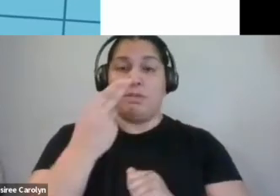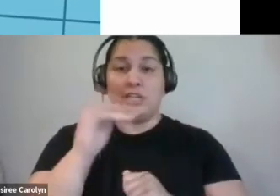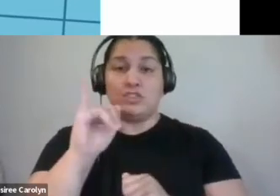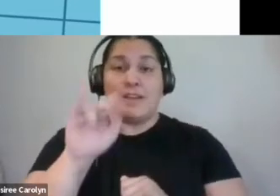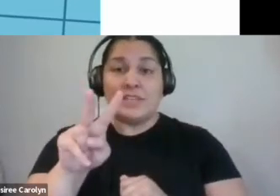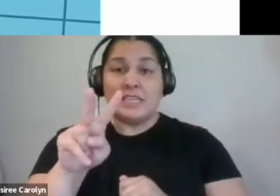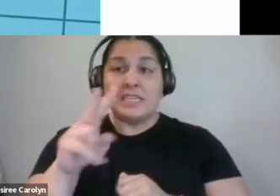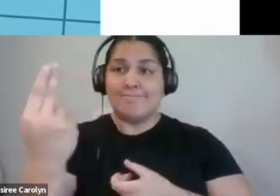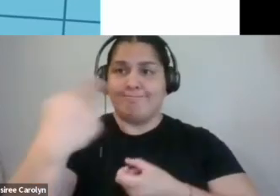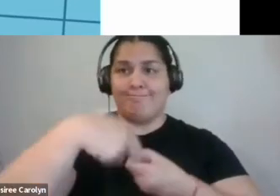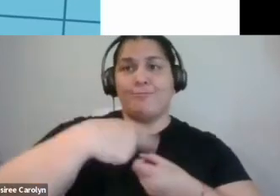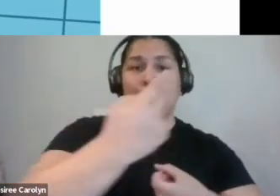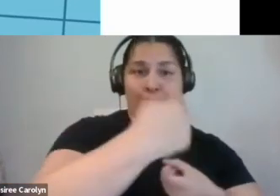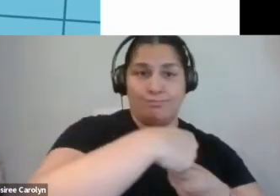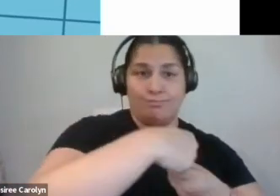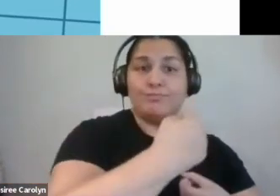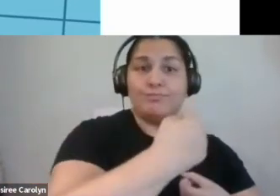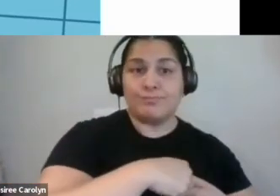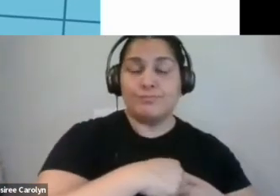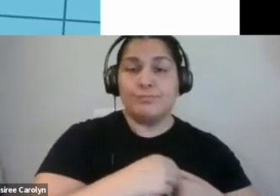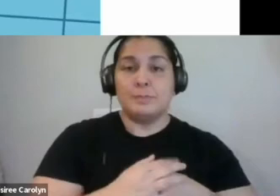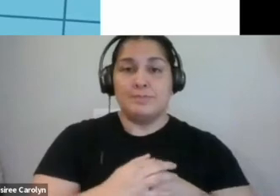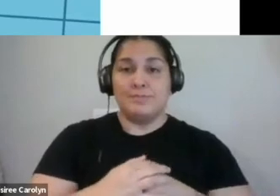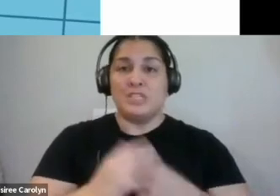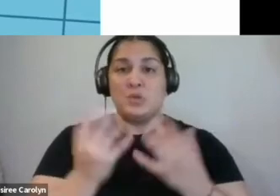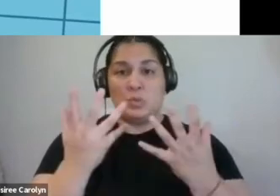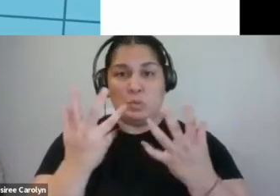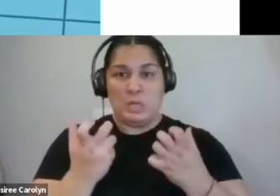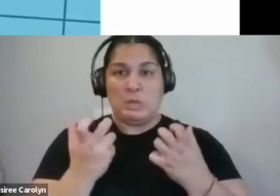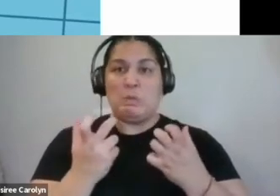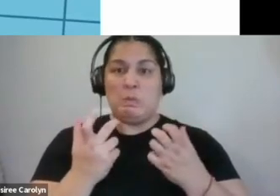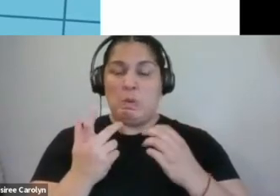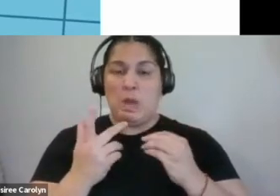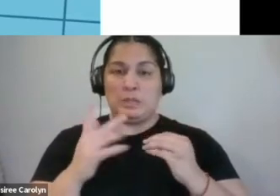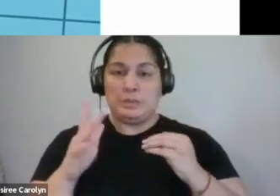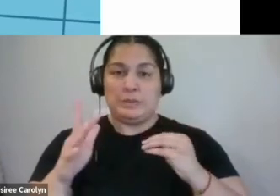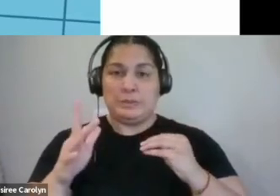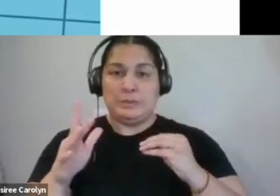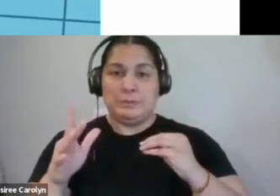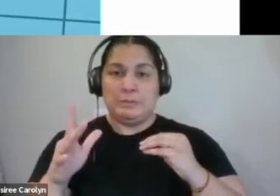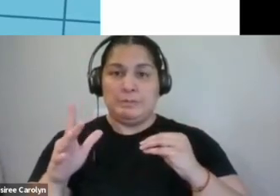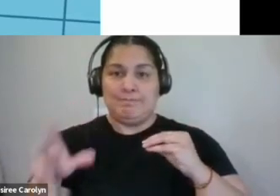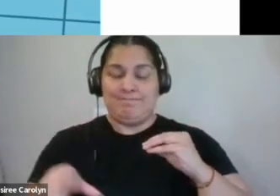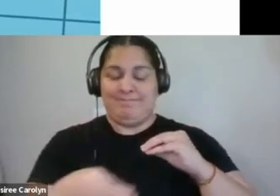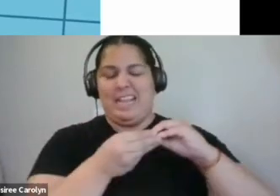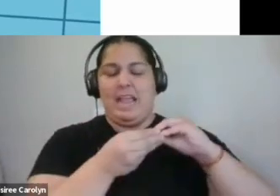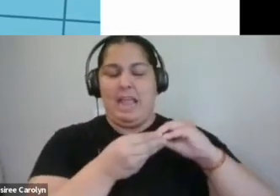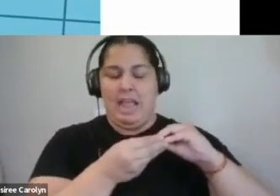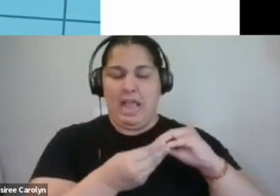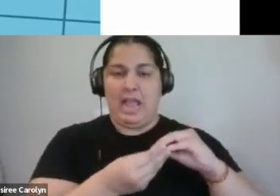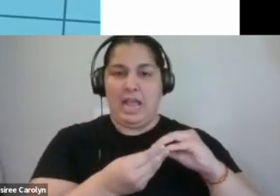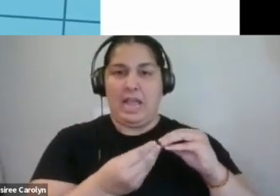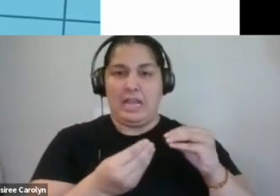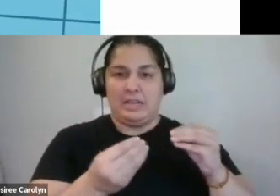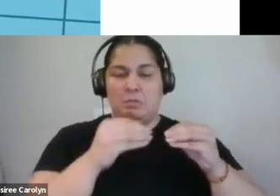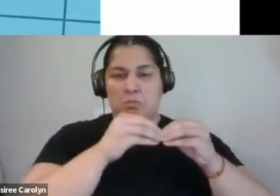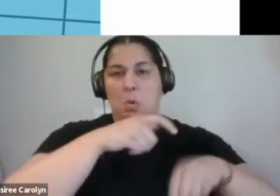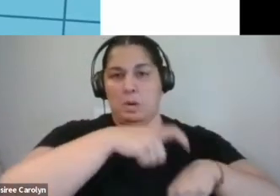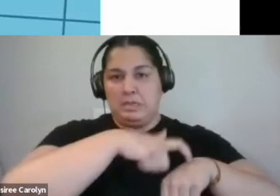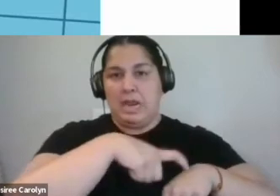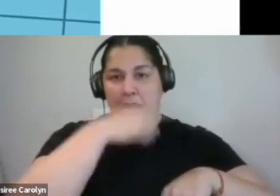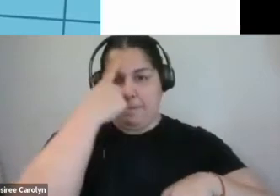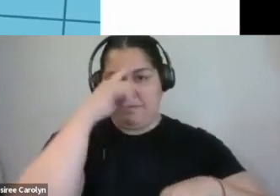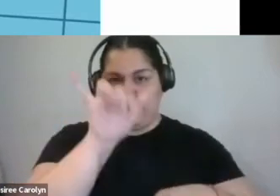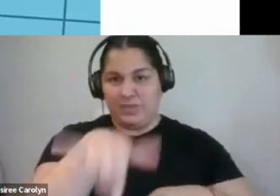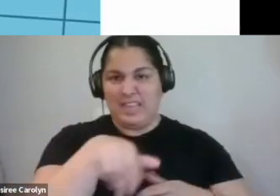And we're looking to actually extend the study after the end of the first phase